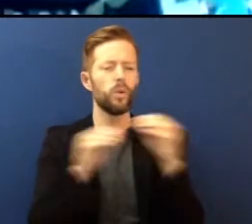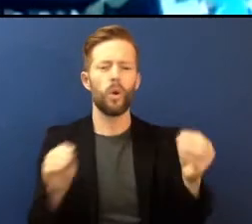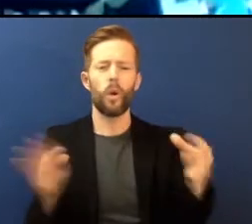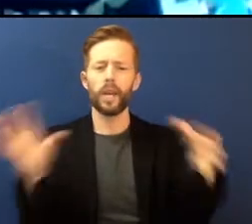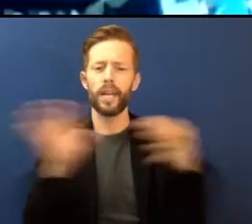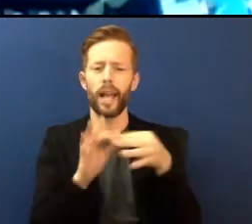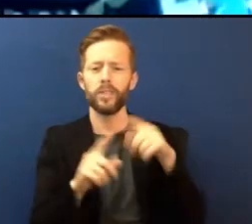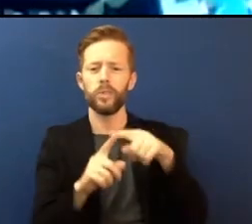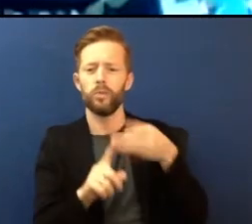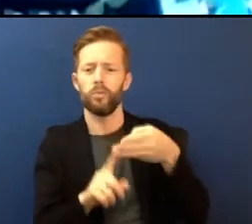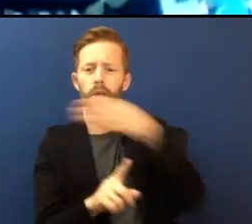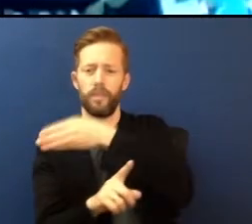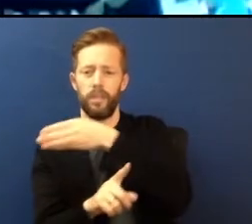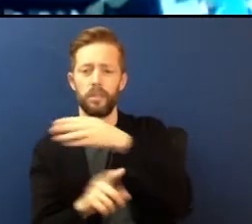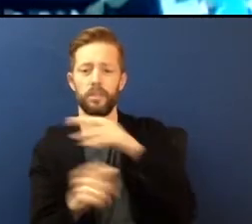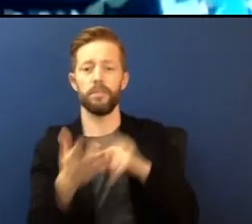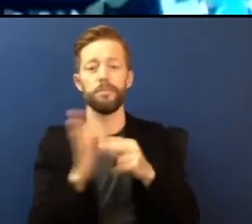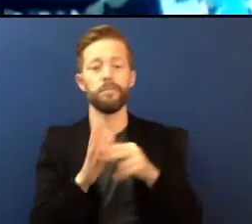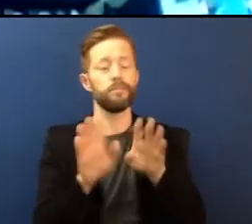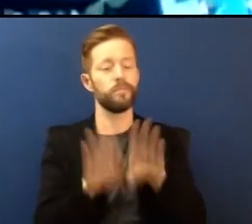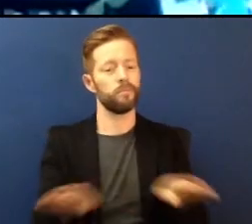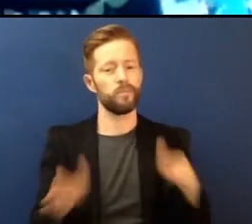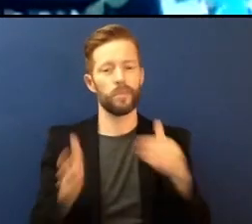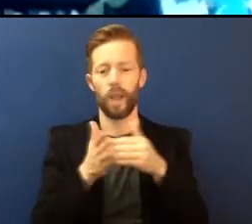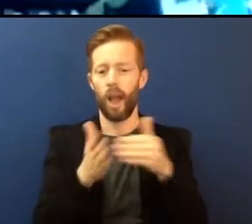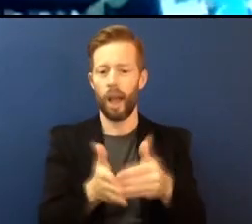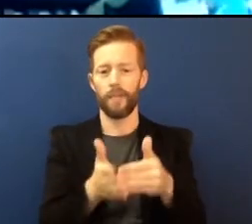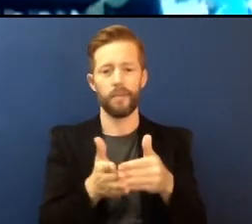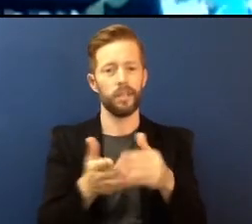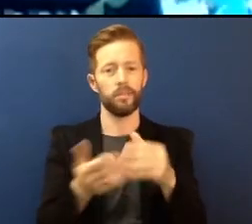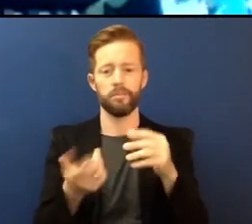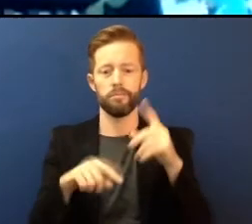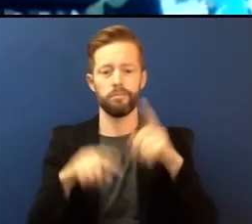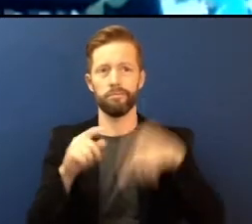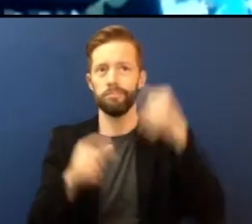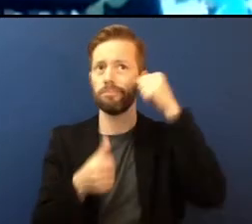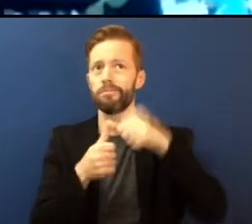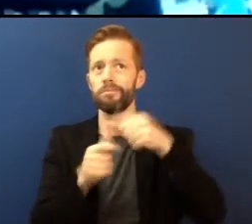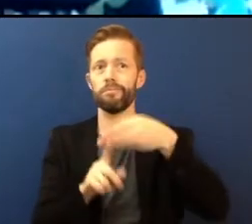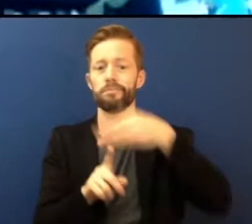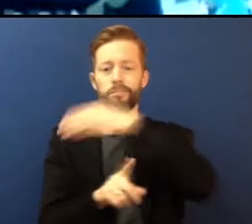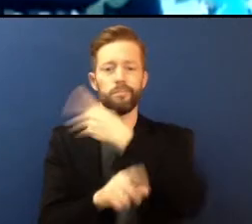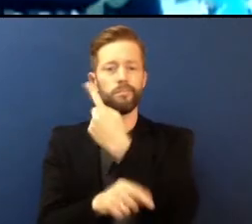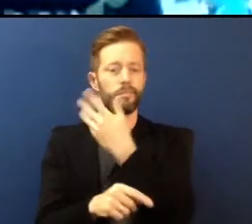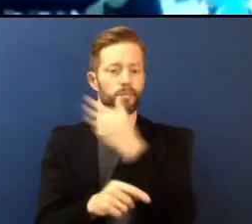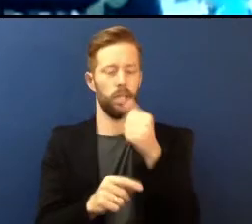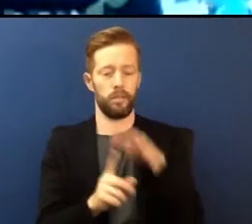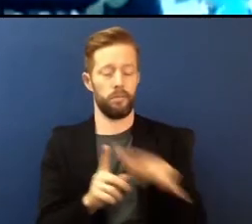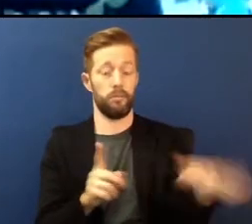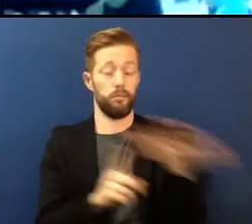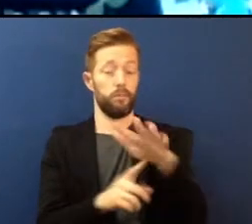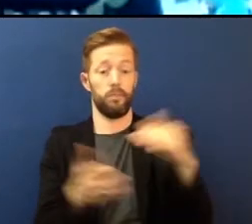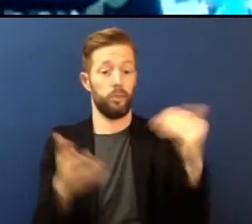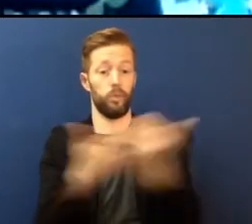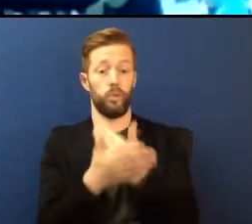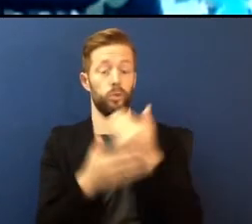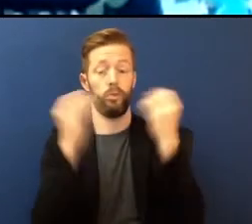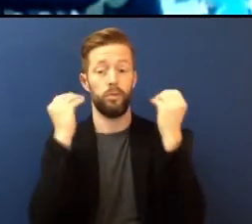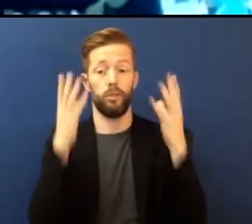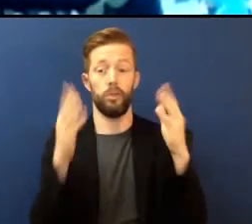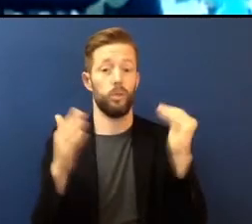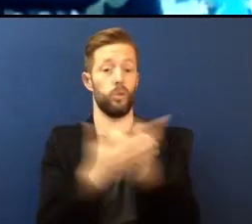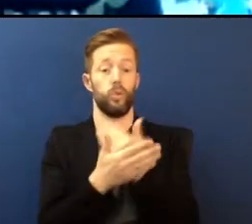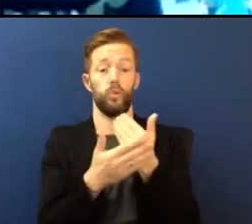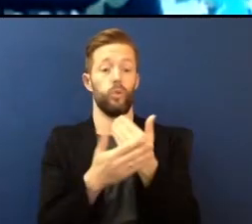connected any way to the previous theme. So children typically don't often remember what the previous theme was about because the context